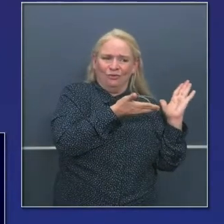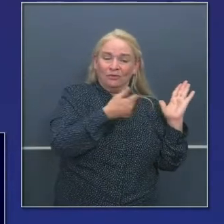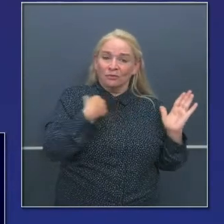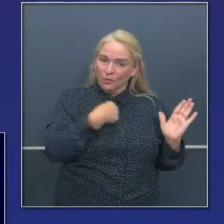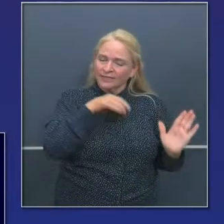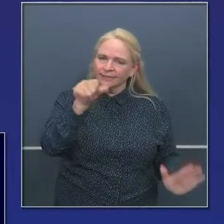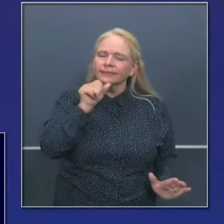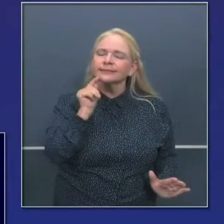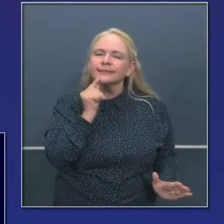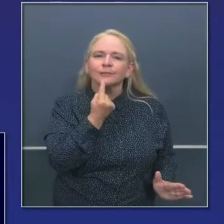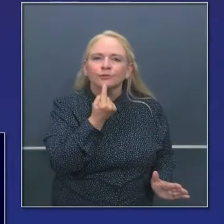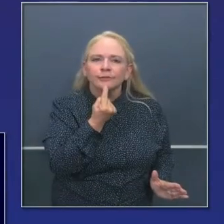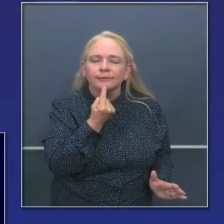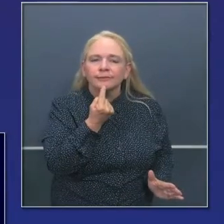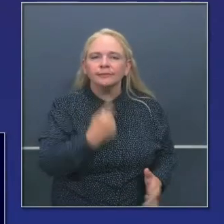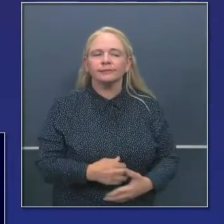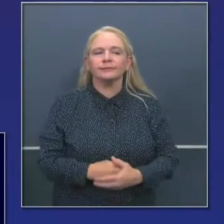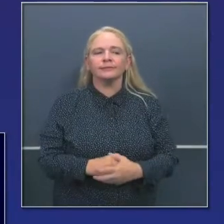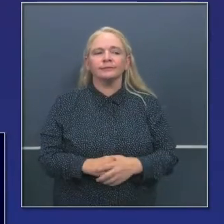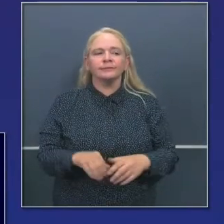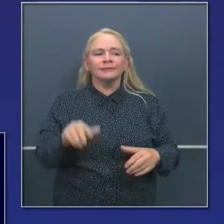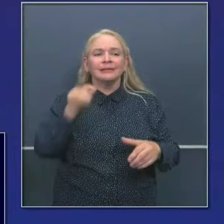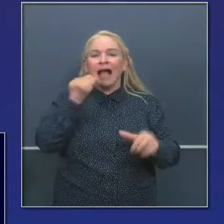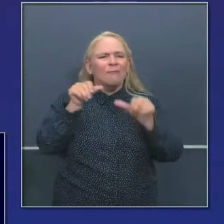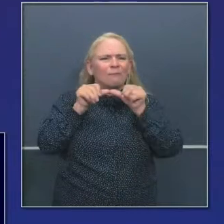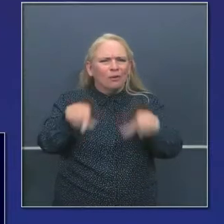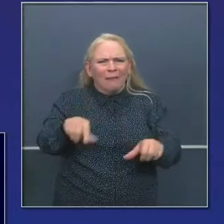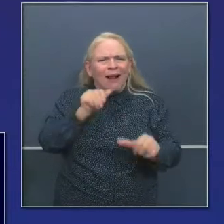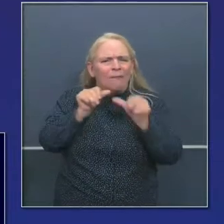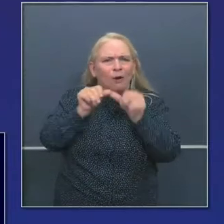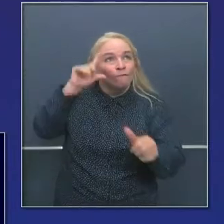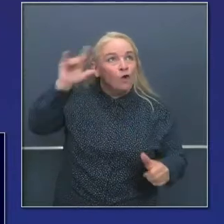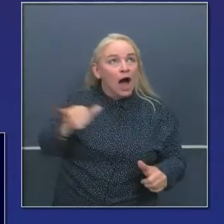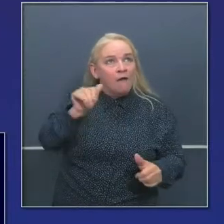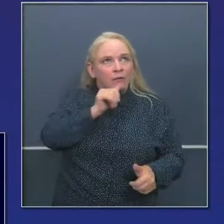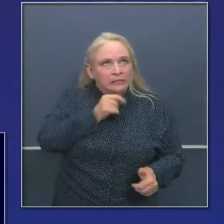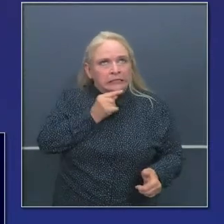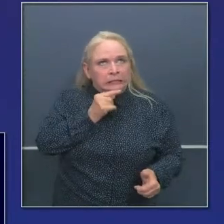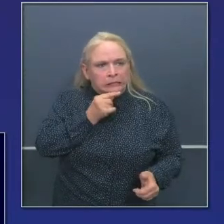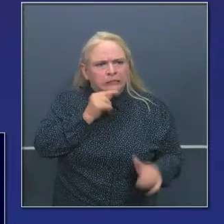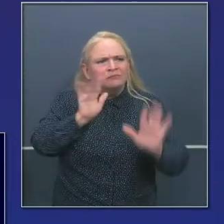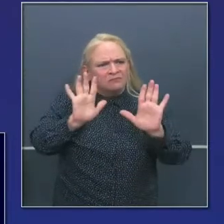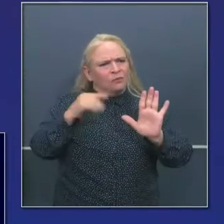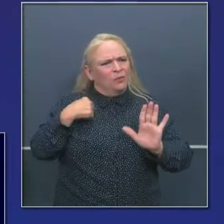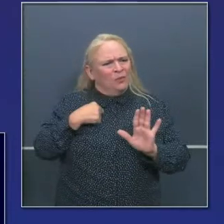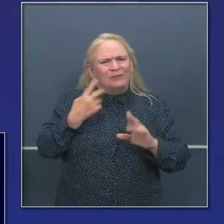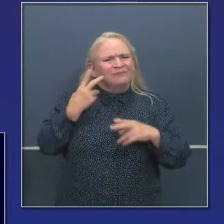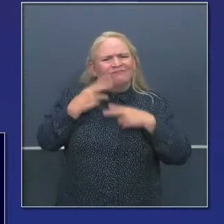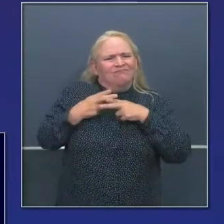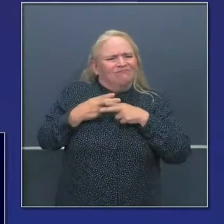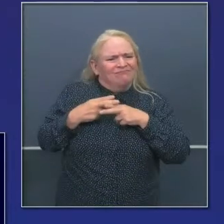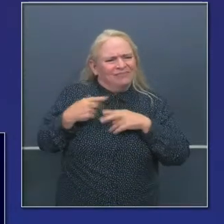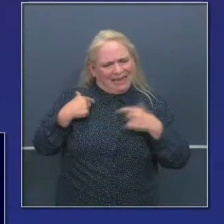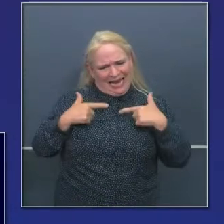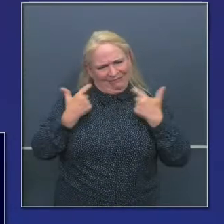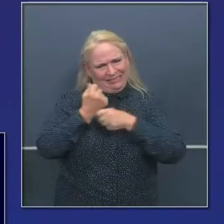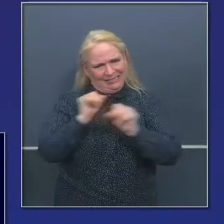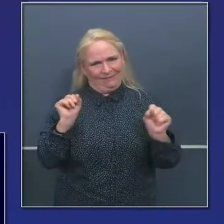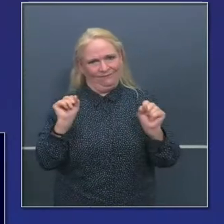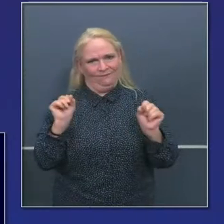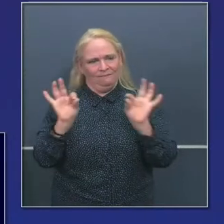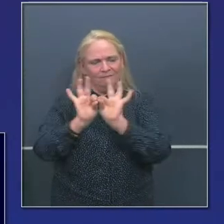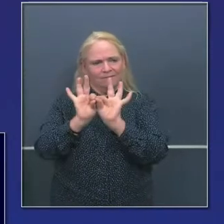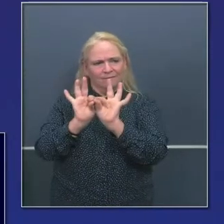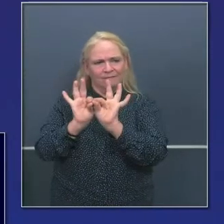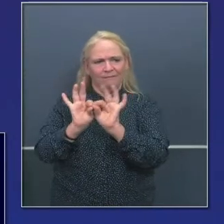in, a moment. It's not permanent, a moment that we'll get through together, but we have to continue to fight this